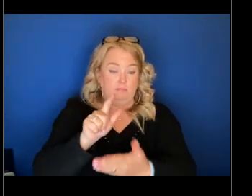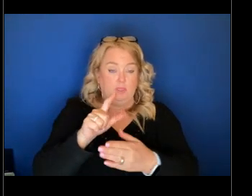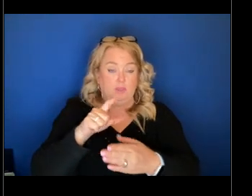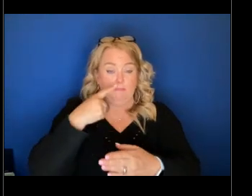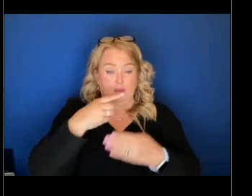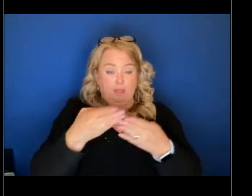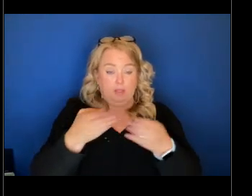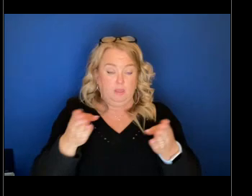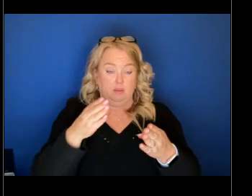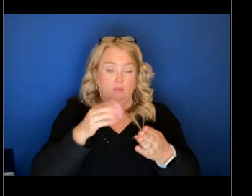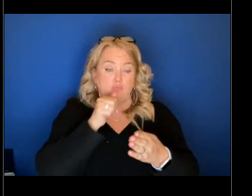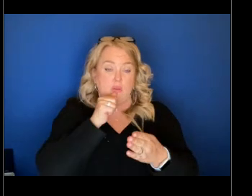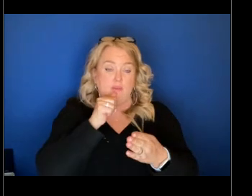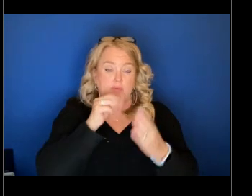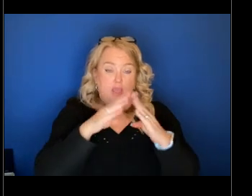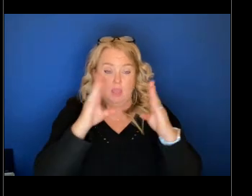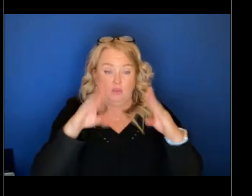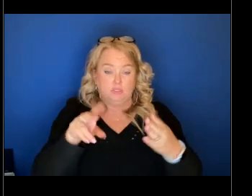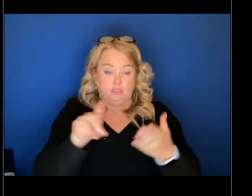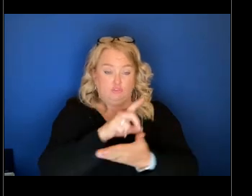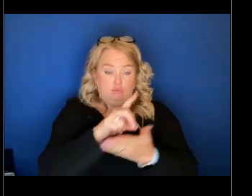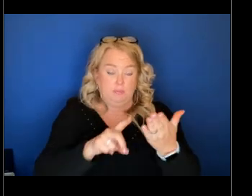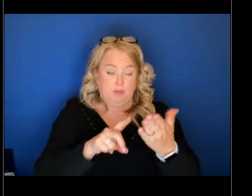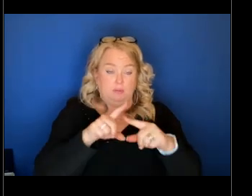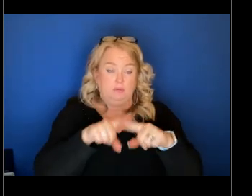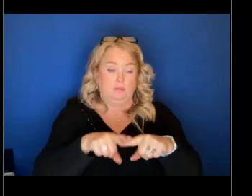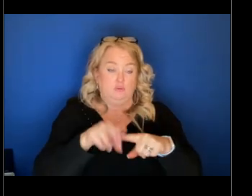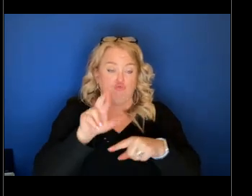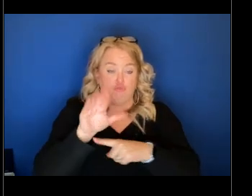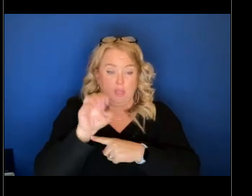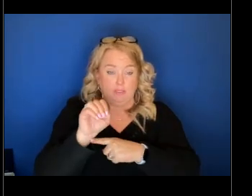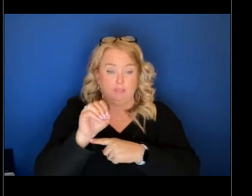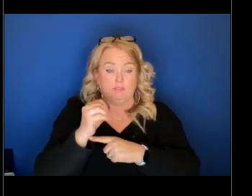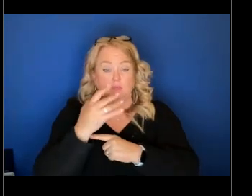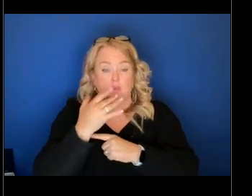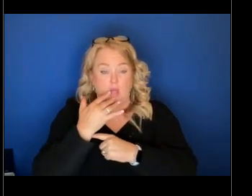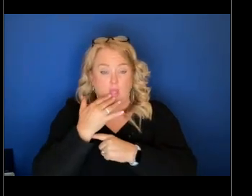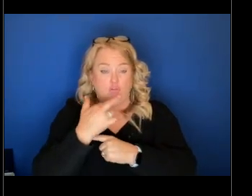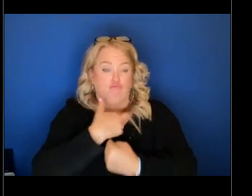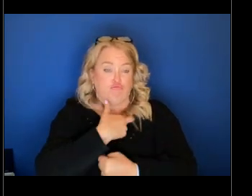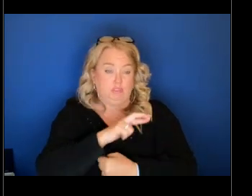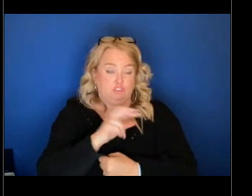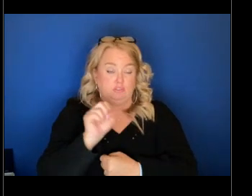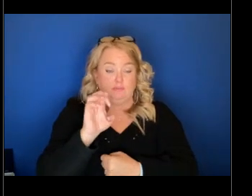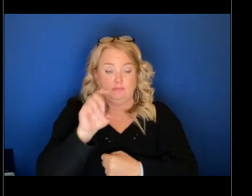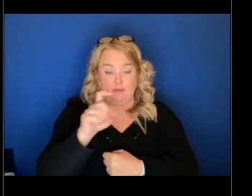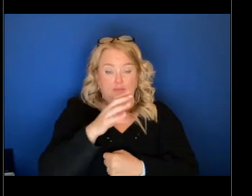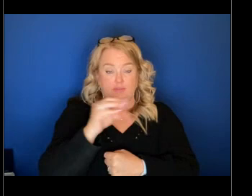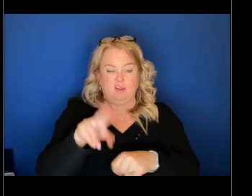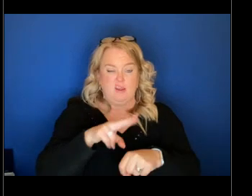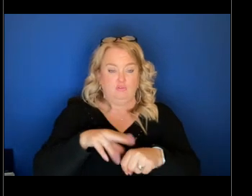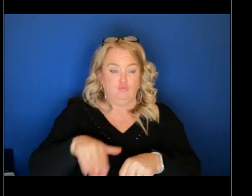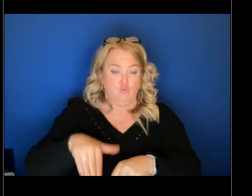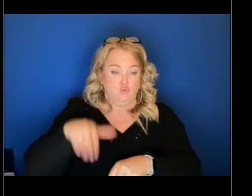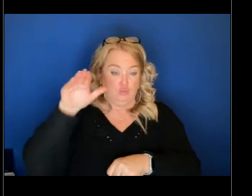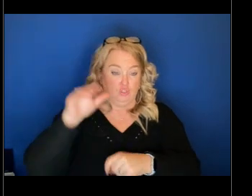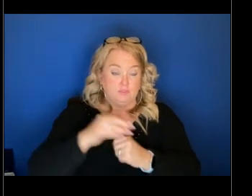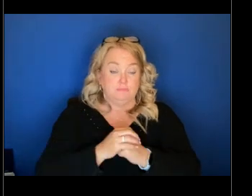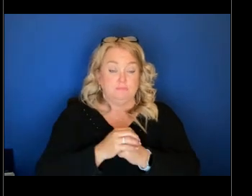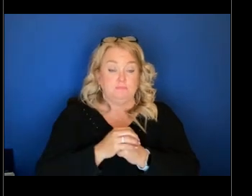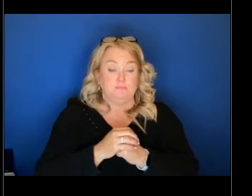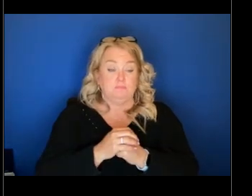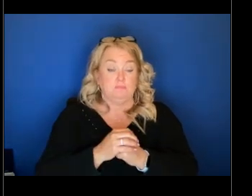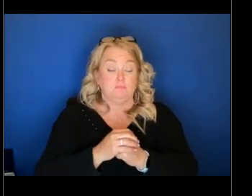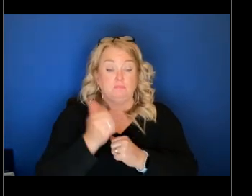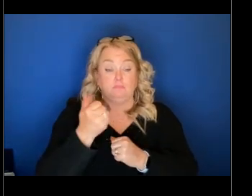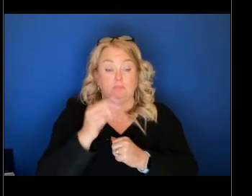private housing discrimination based on race, color, religion, sex, and national origin.